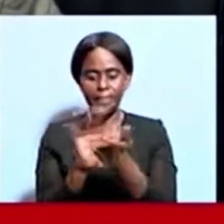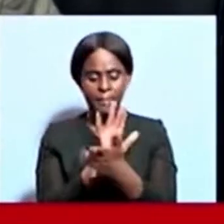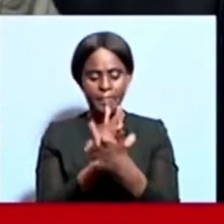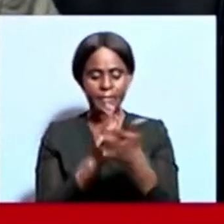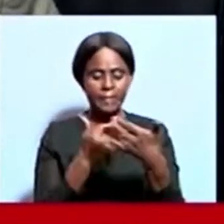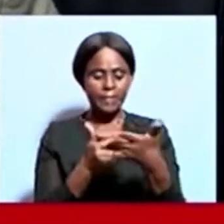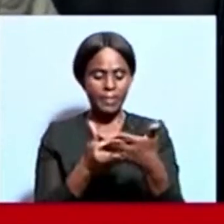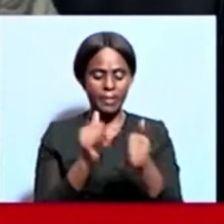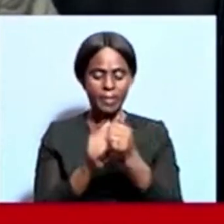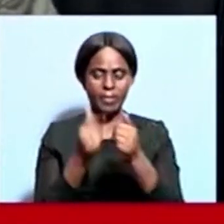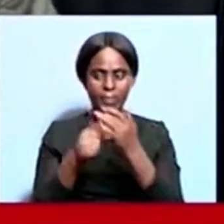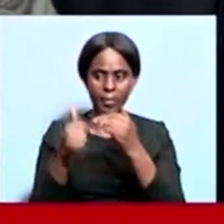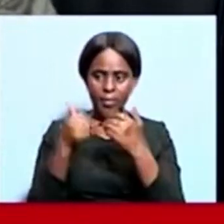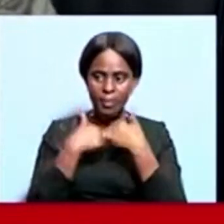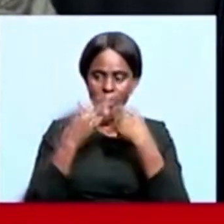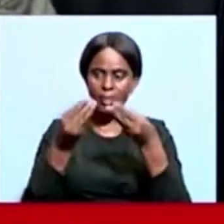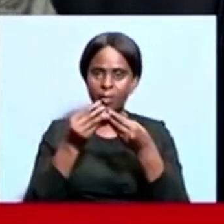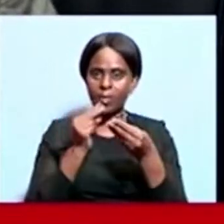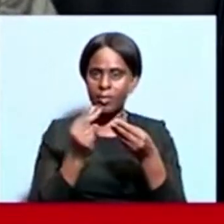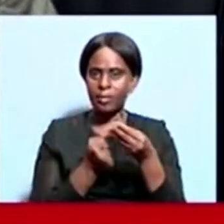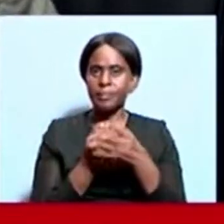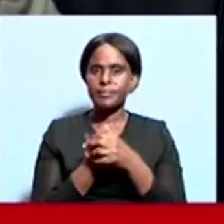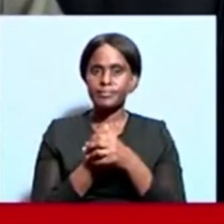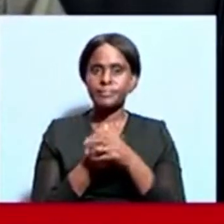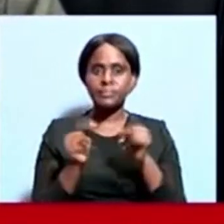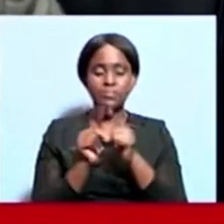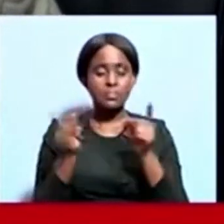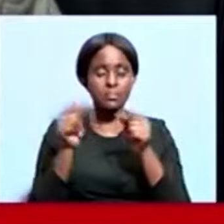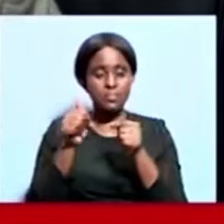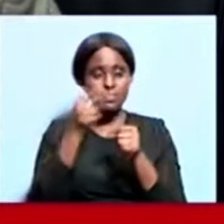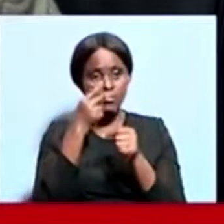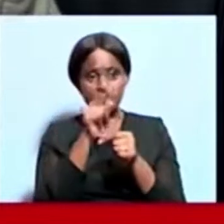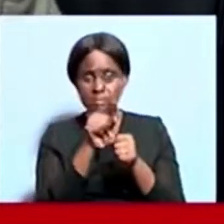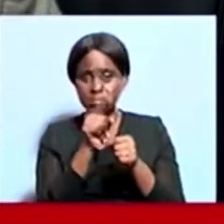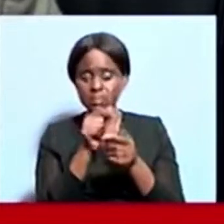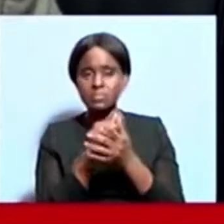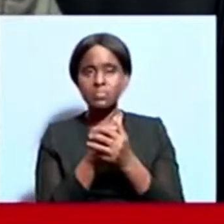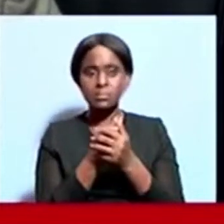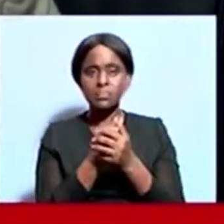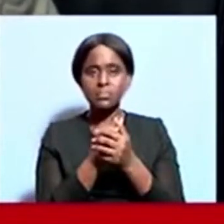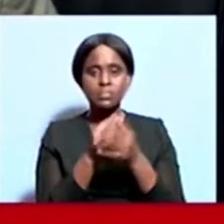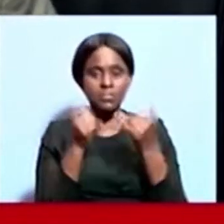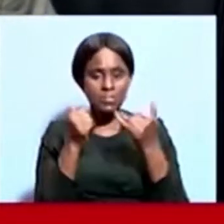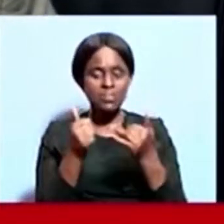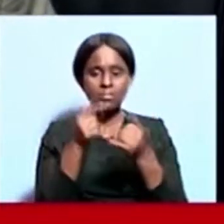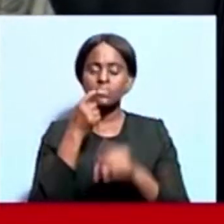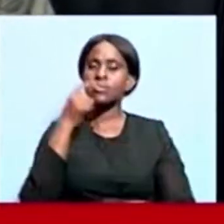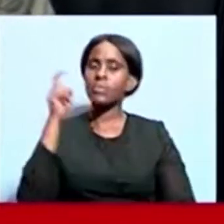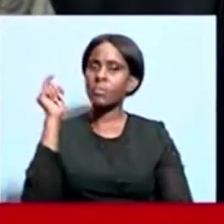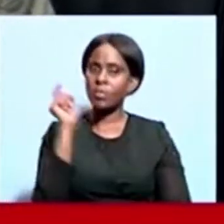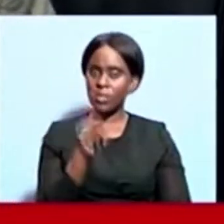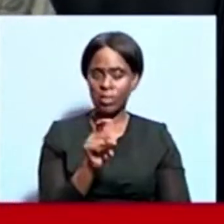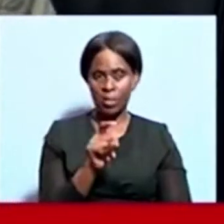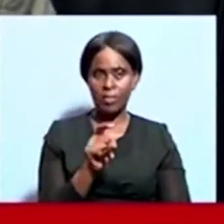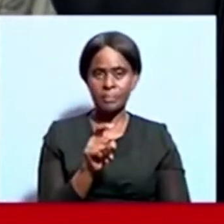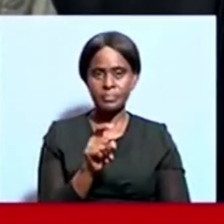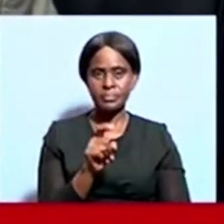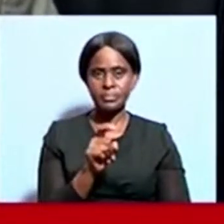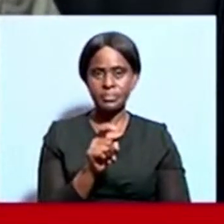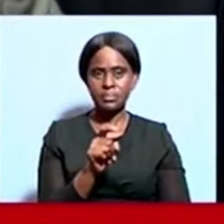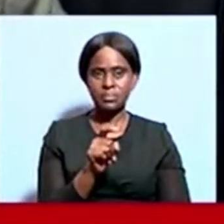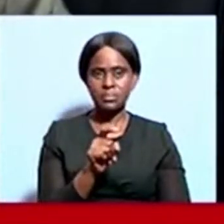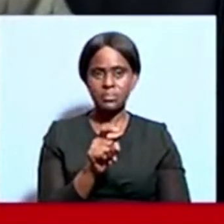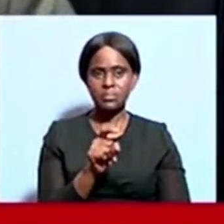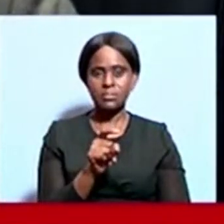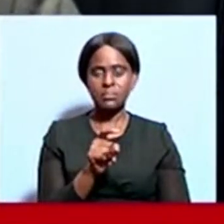document which they've actually given us. And when you look at it, it is instructive. So